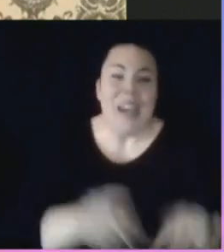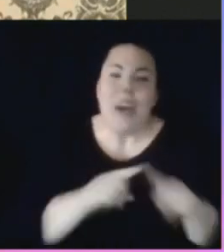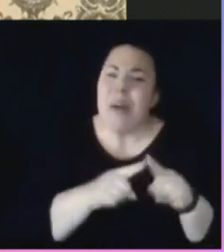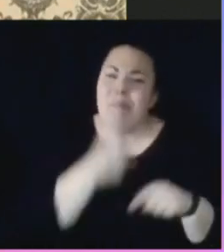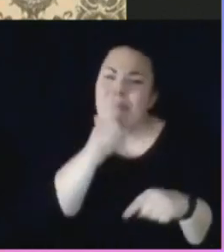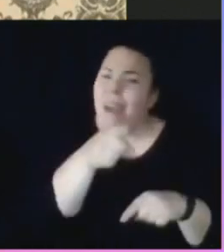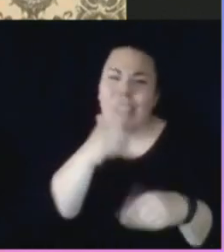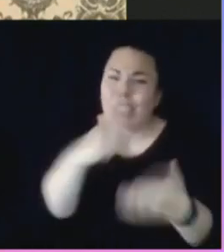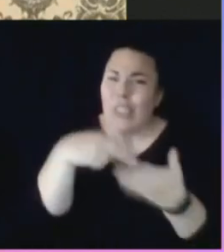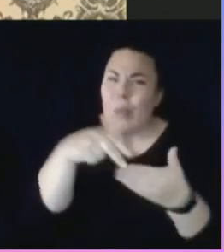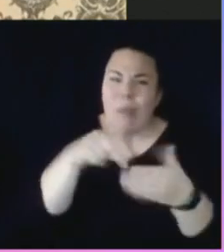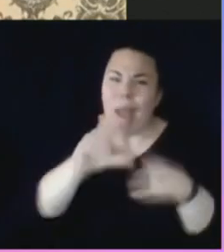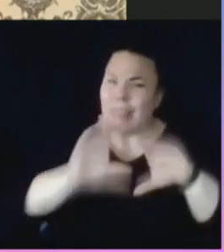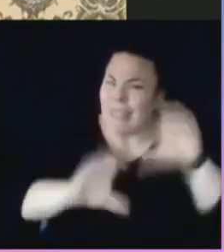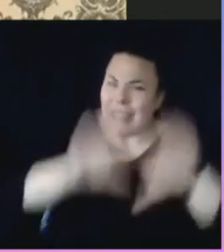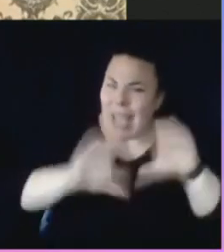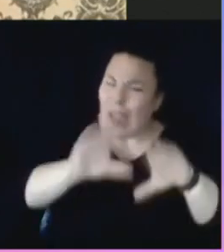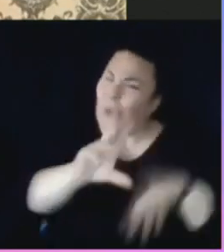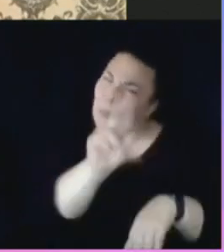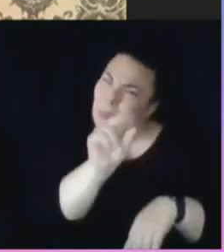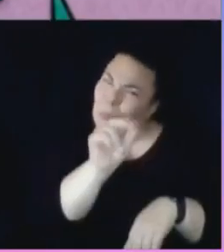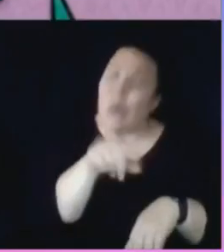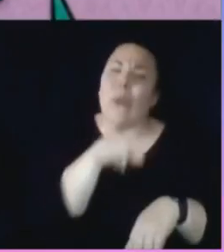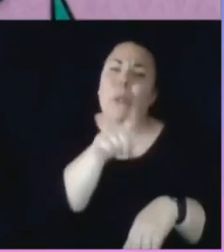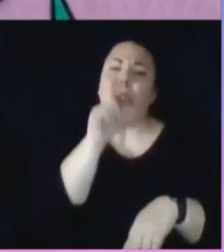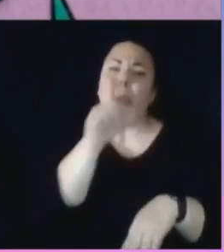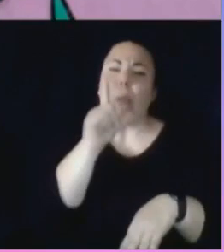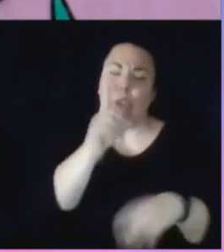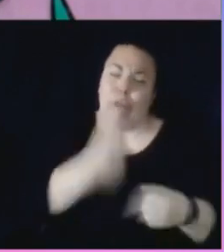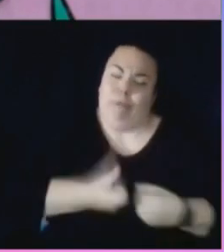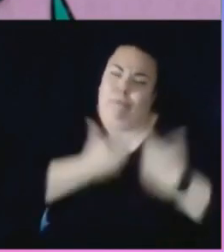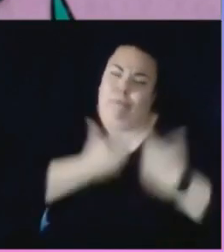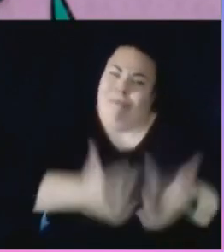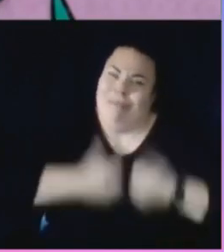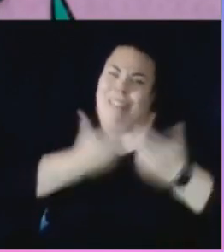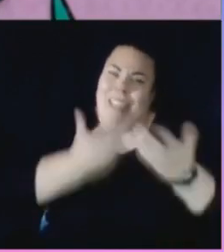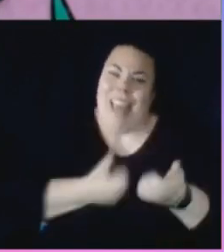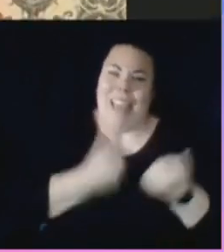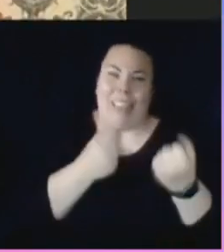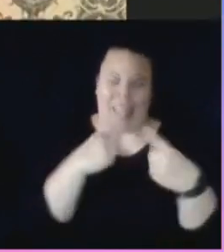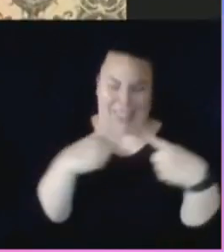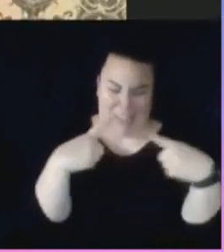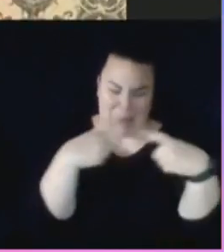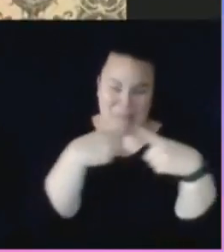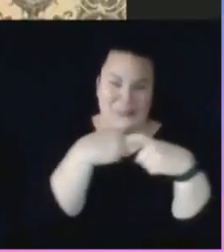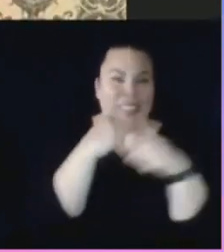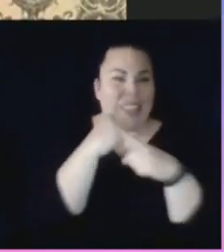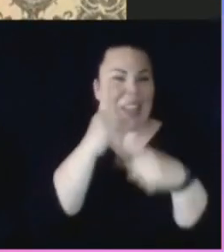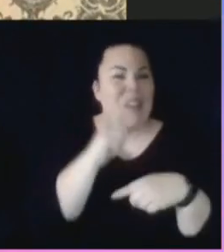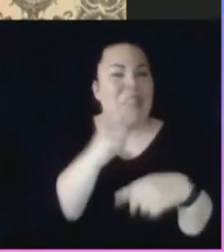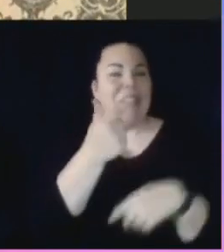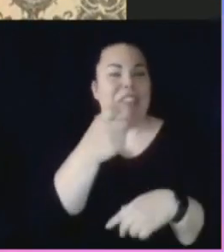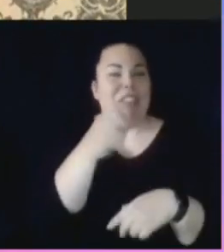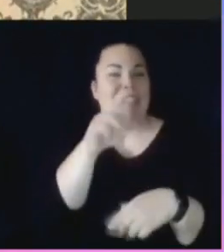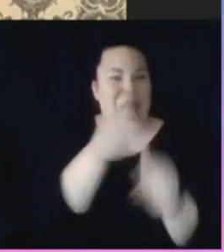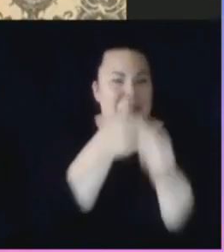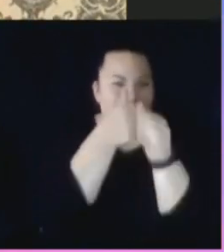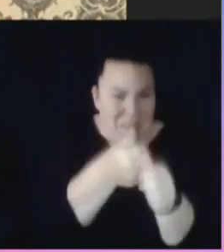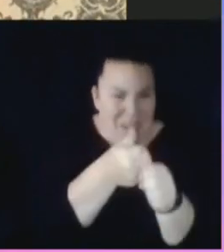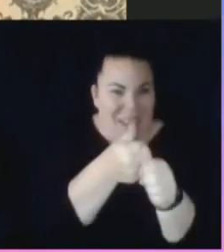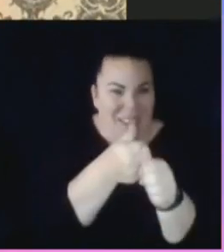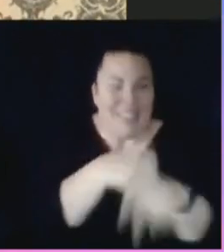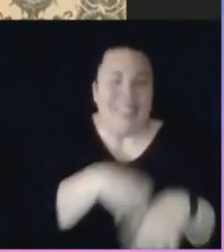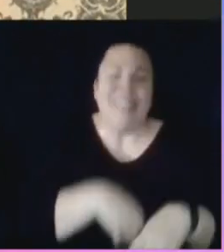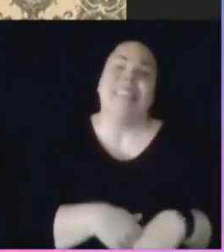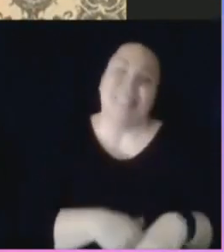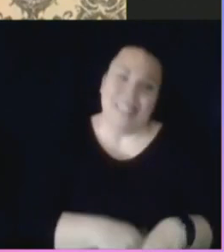just unpacking the complexity of the gender binary, okay? But thank you so much for joining us tonight. If people want to